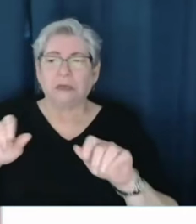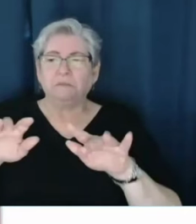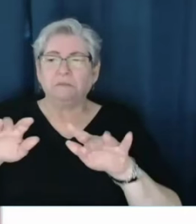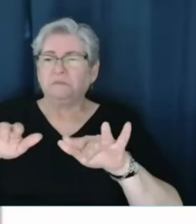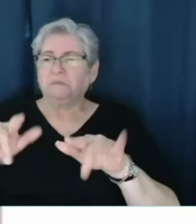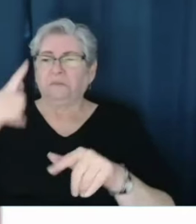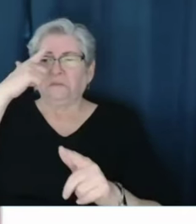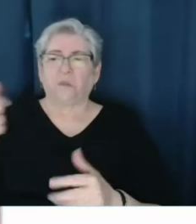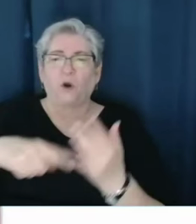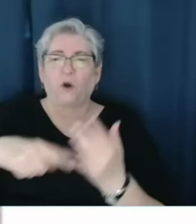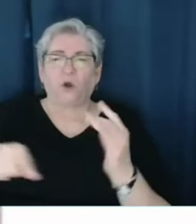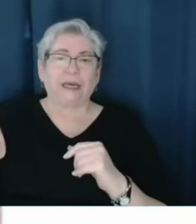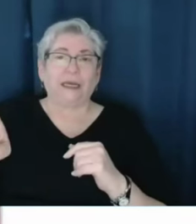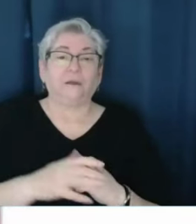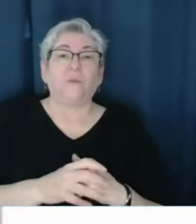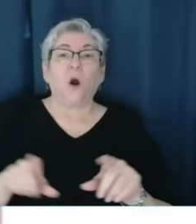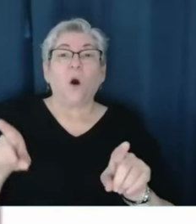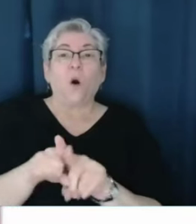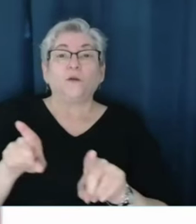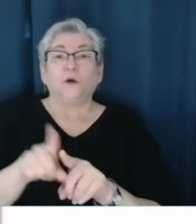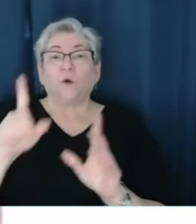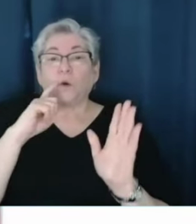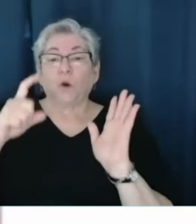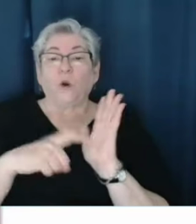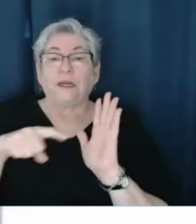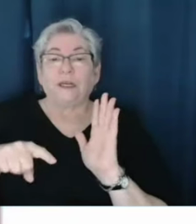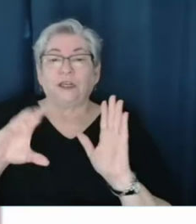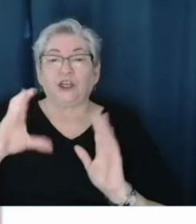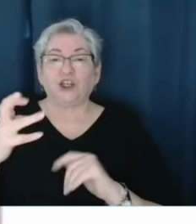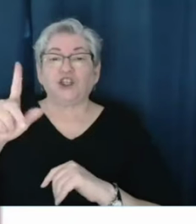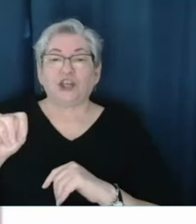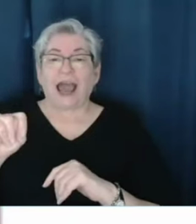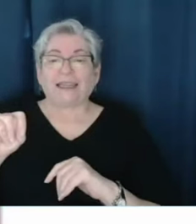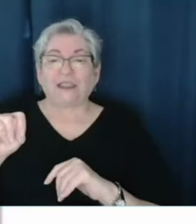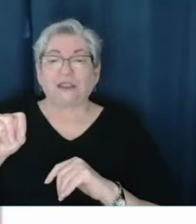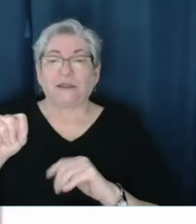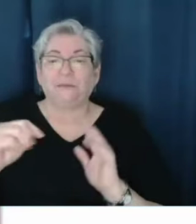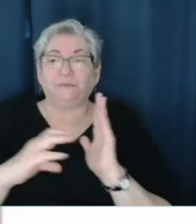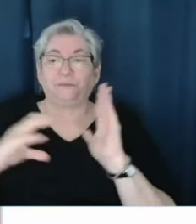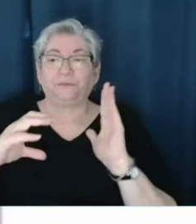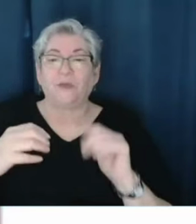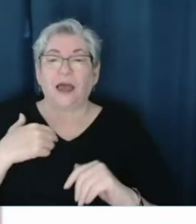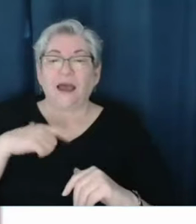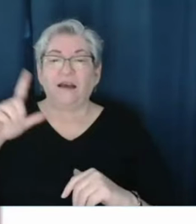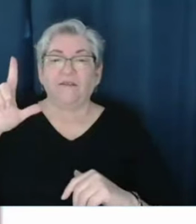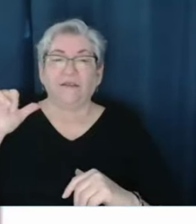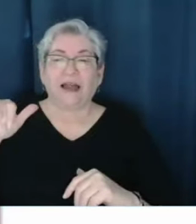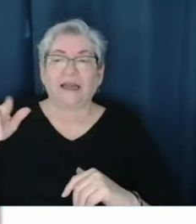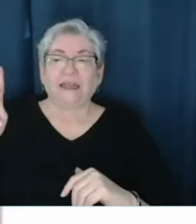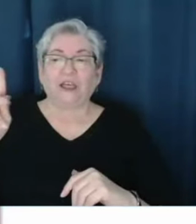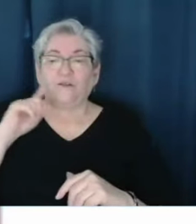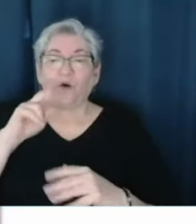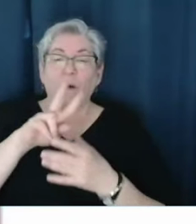in there. You will also notice that in the chat section, we have provided the links to both the